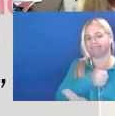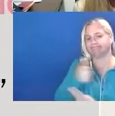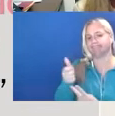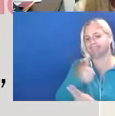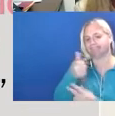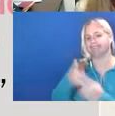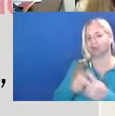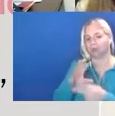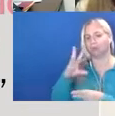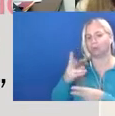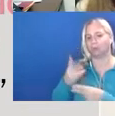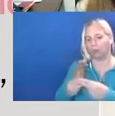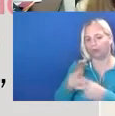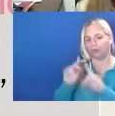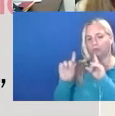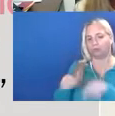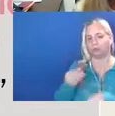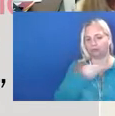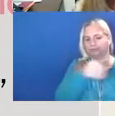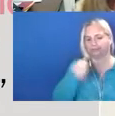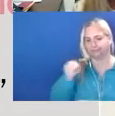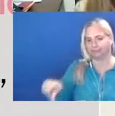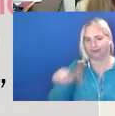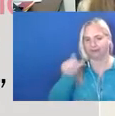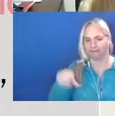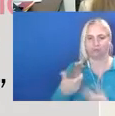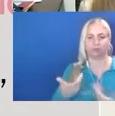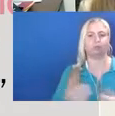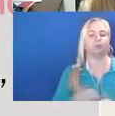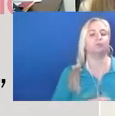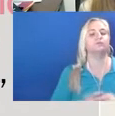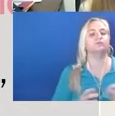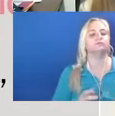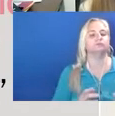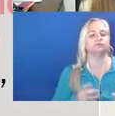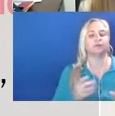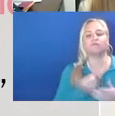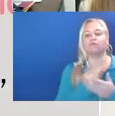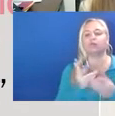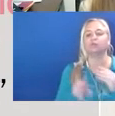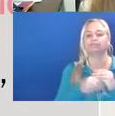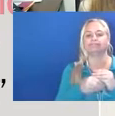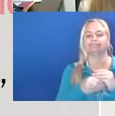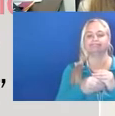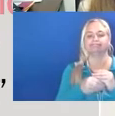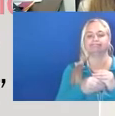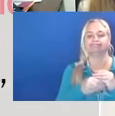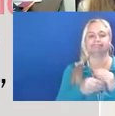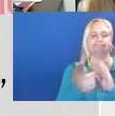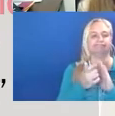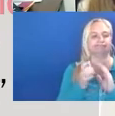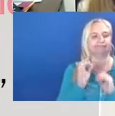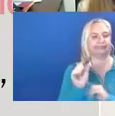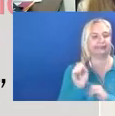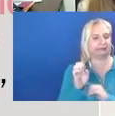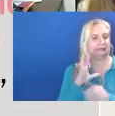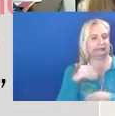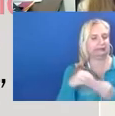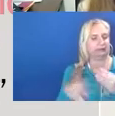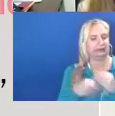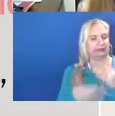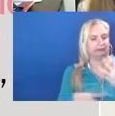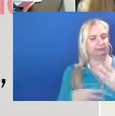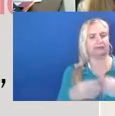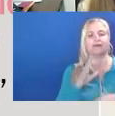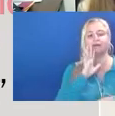A couple of kind of more recent cases that we've added for you tonight. This is a 5-year-old student